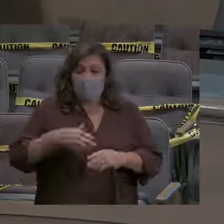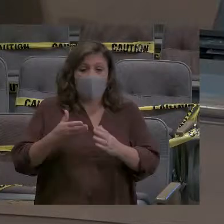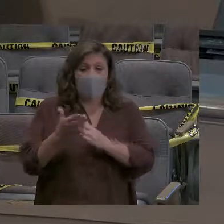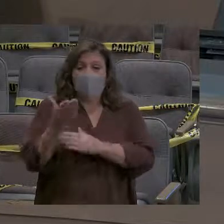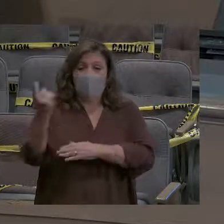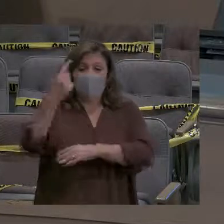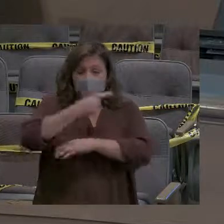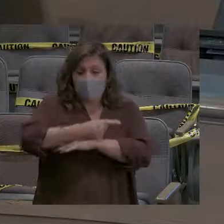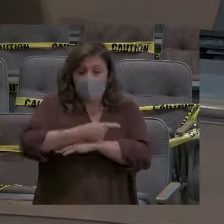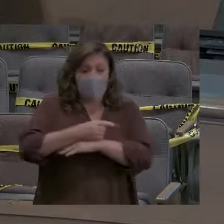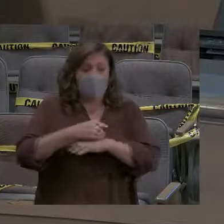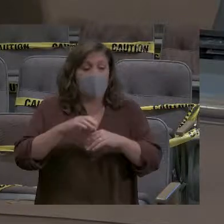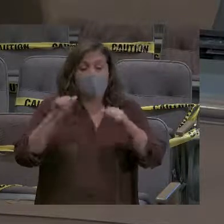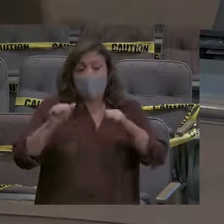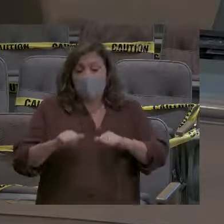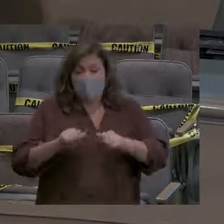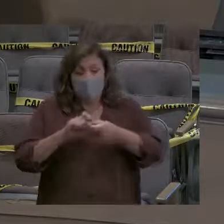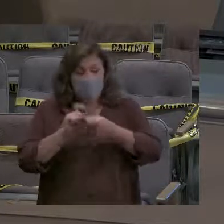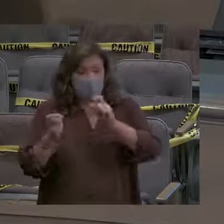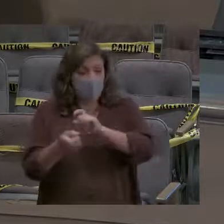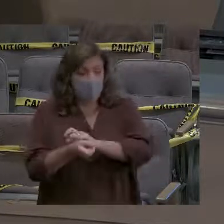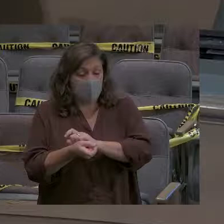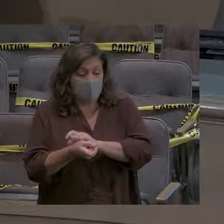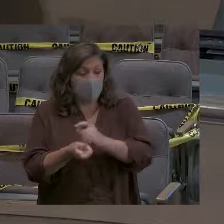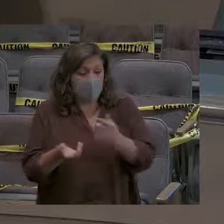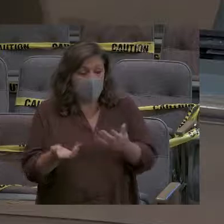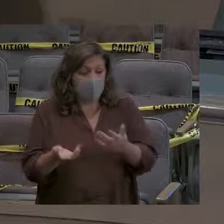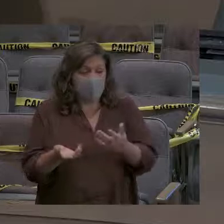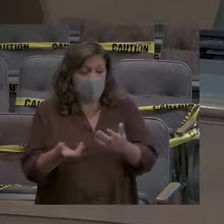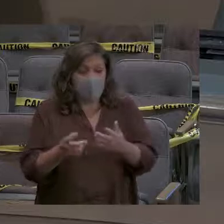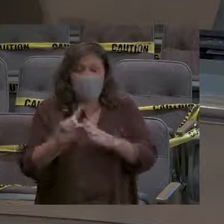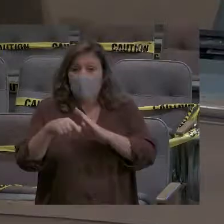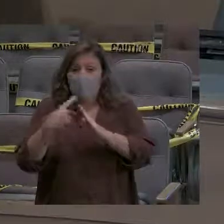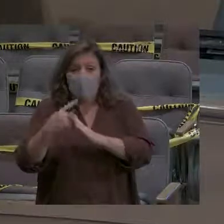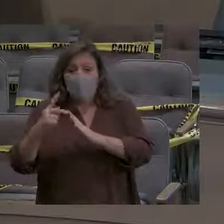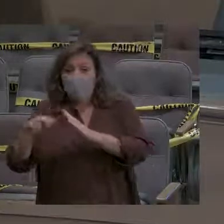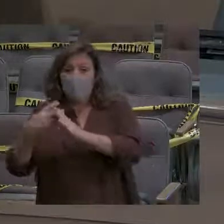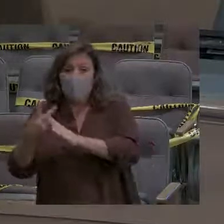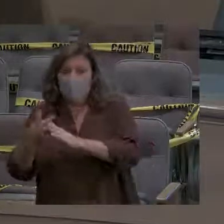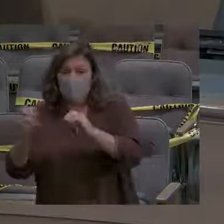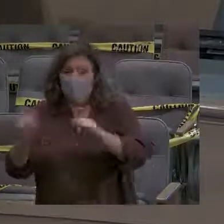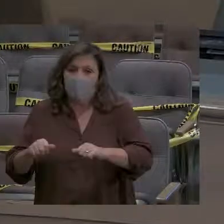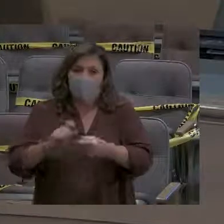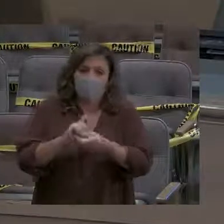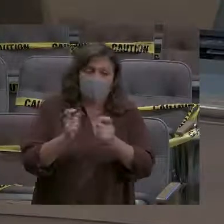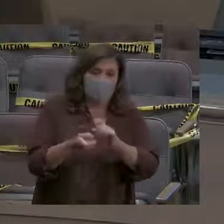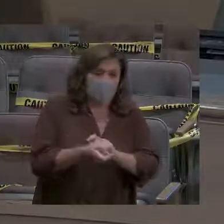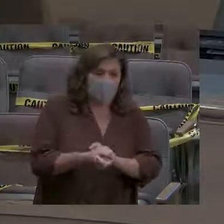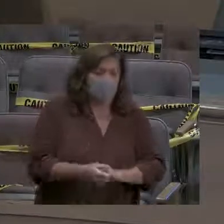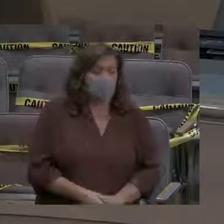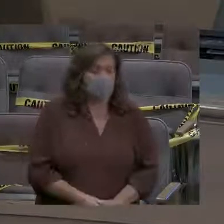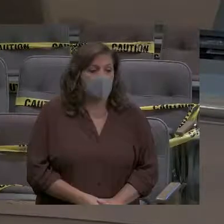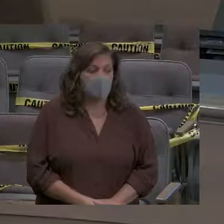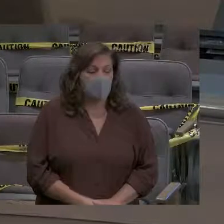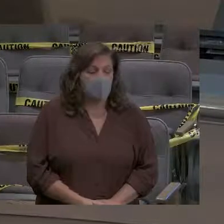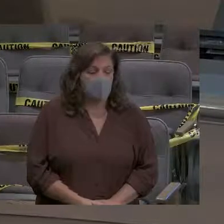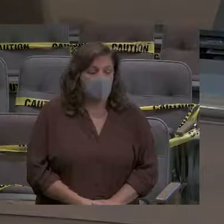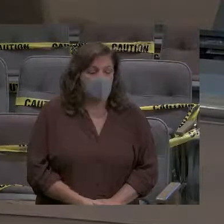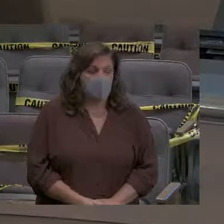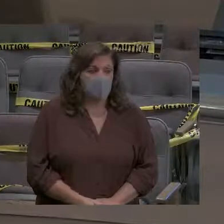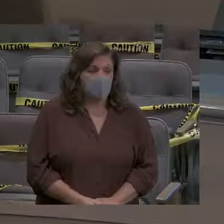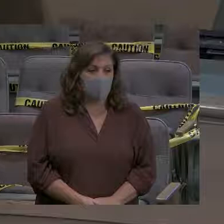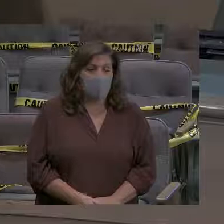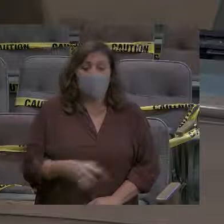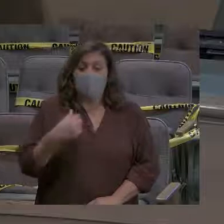day. May change within an hour or two, as we typically are patients who are